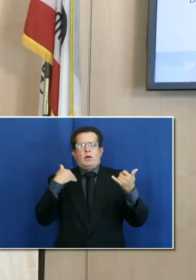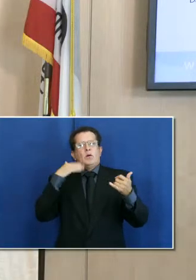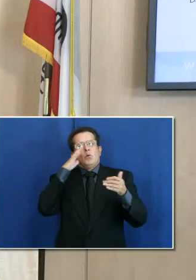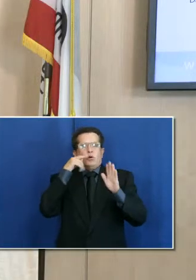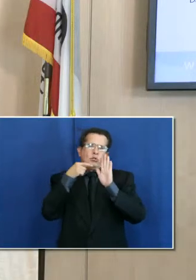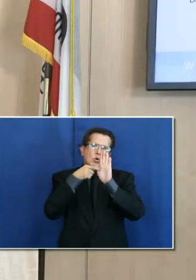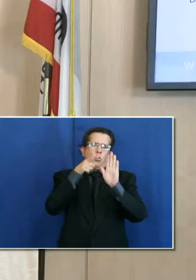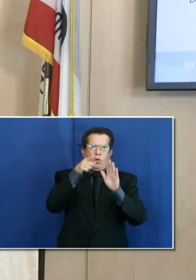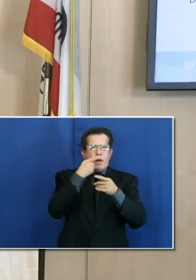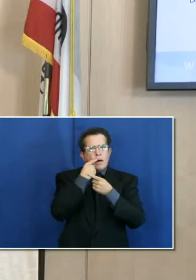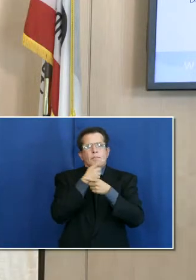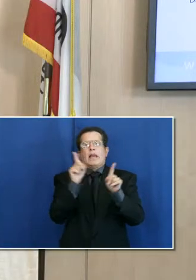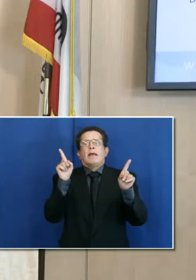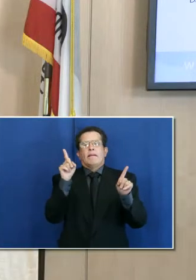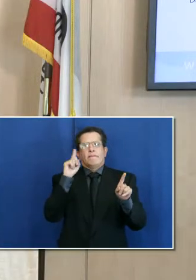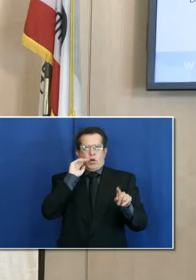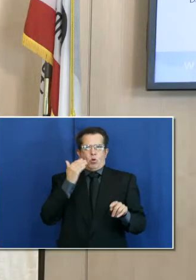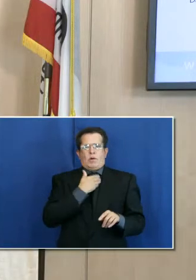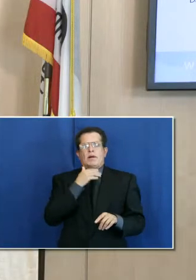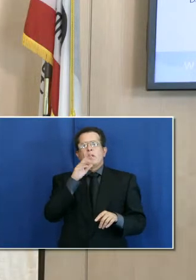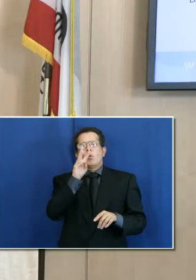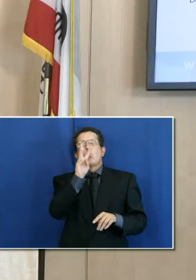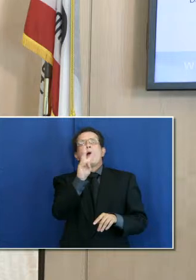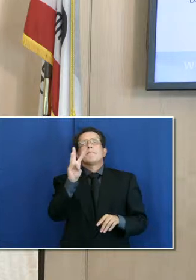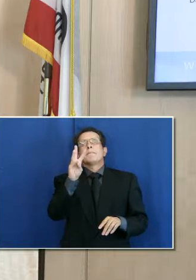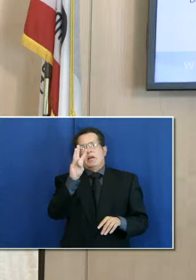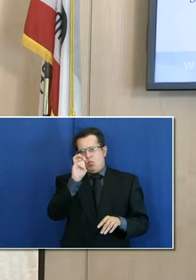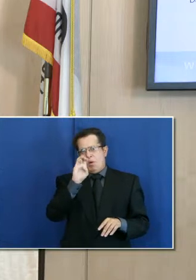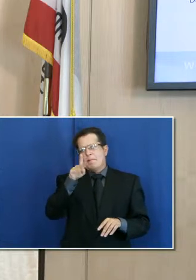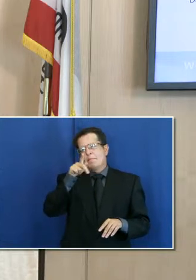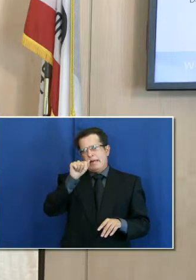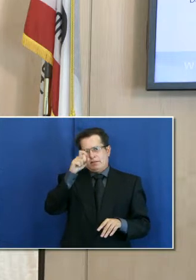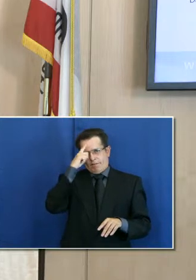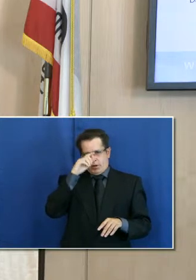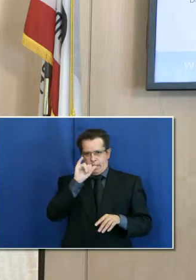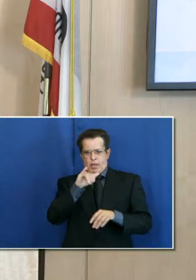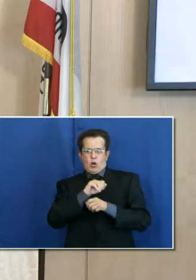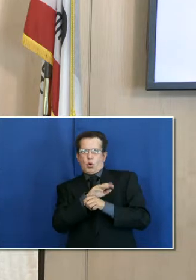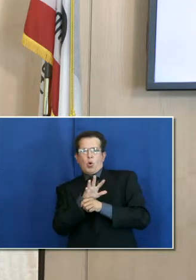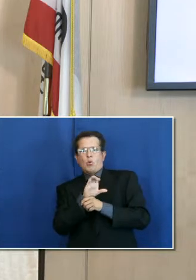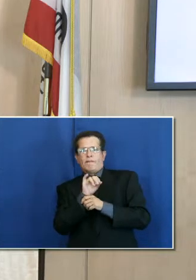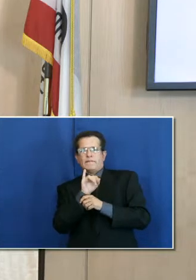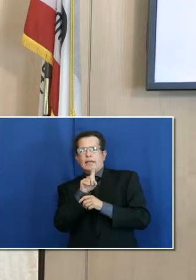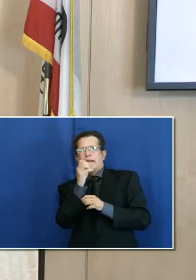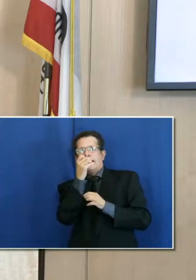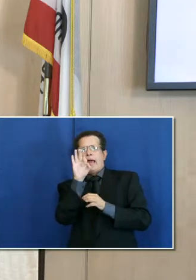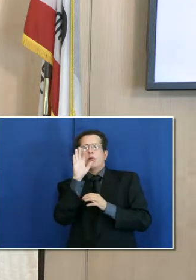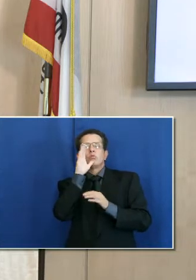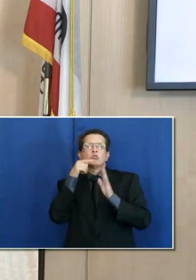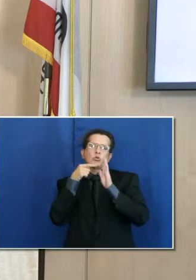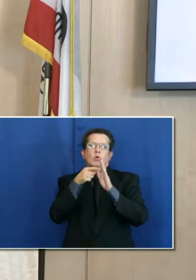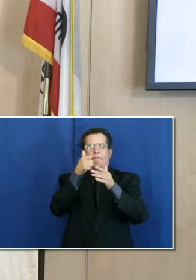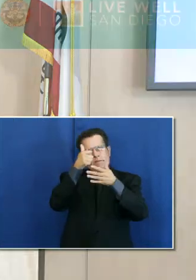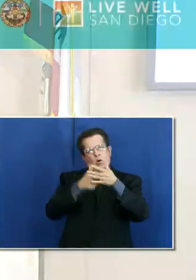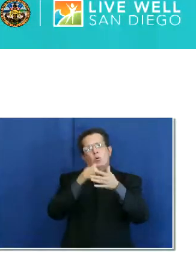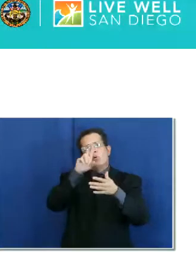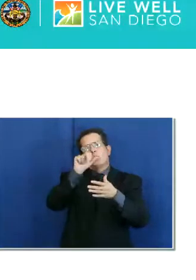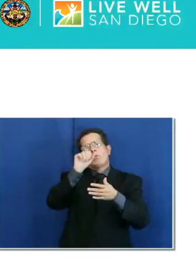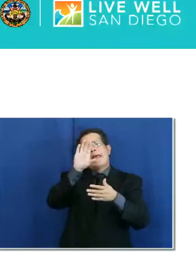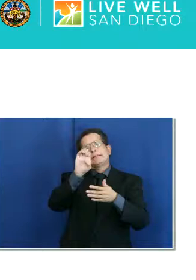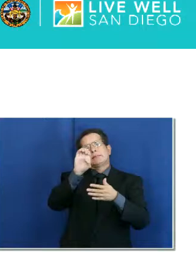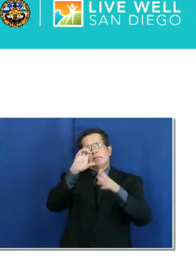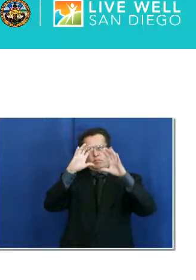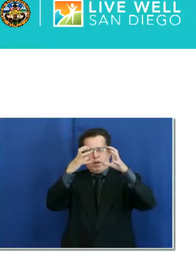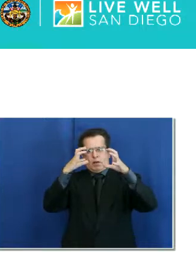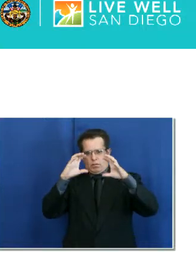update on the county webpage regarding COVID-19, next slide, by race and ethnicity. As you may have